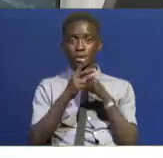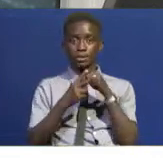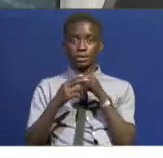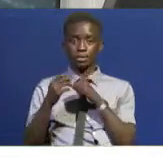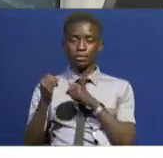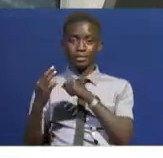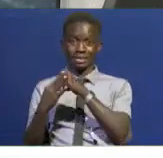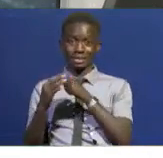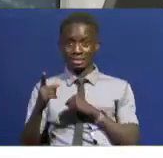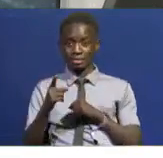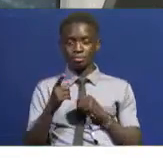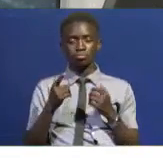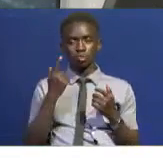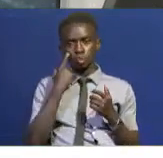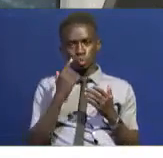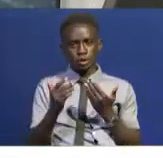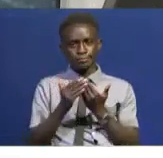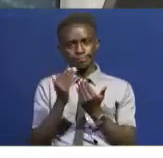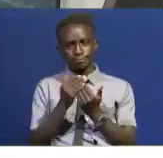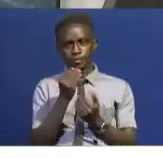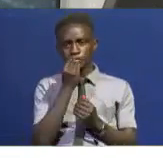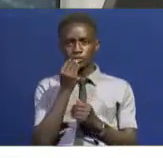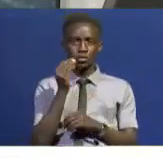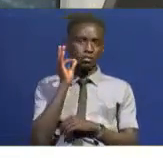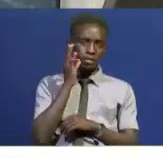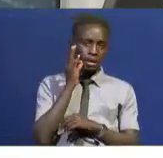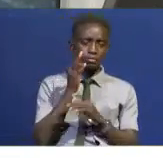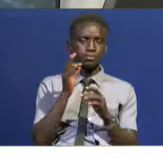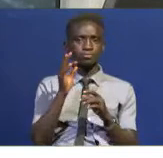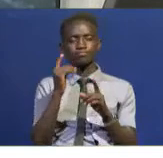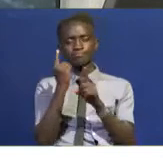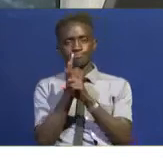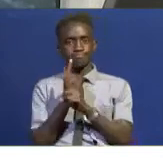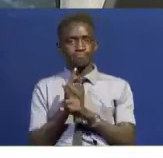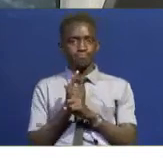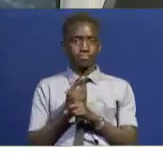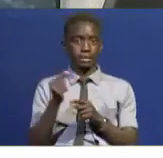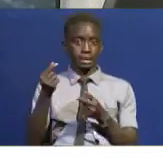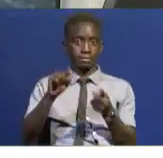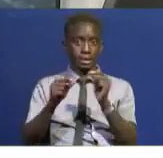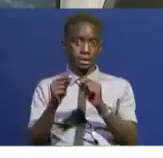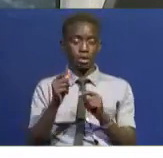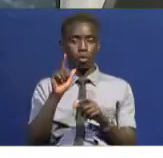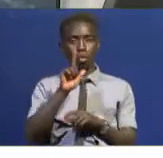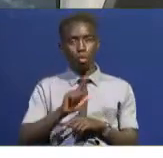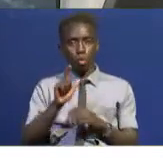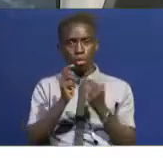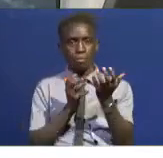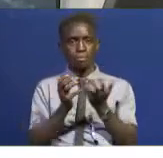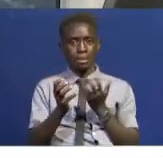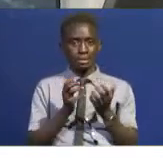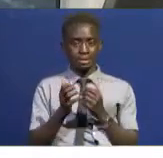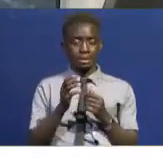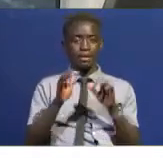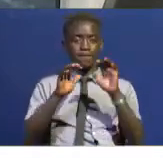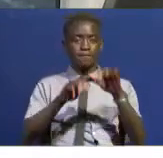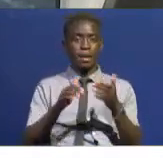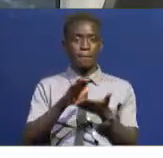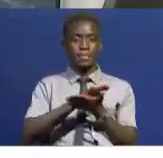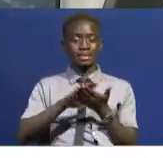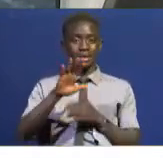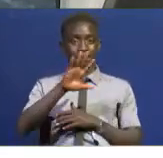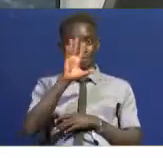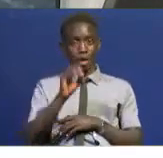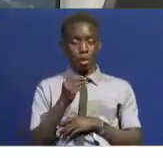and marketing of fruits, flowers, vegetables, herbs and spices. Local agribusiness company FarmBiz Africa now wants